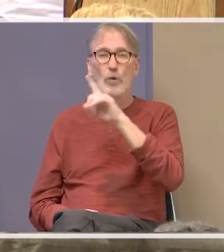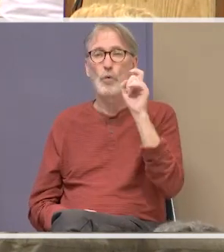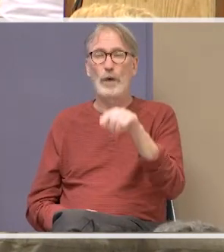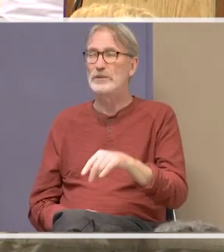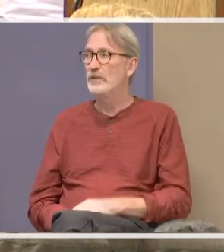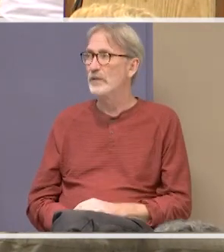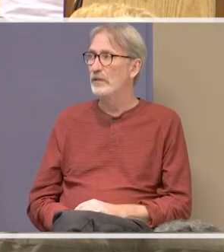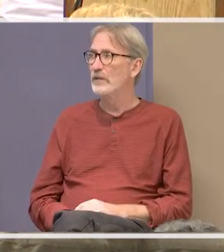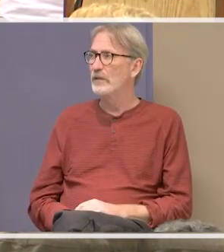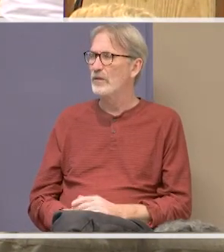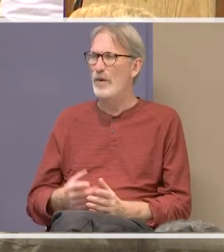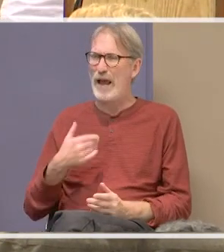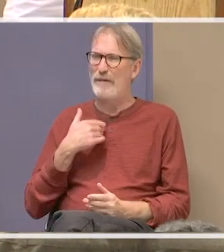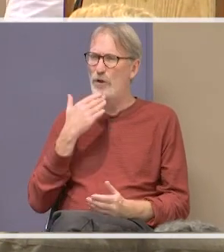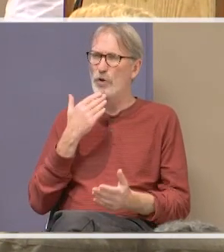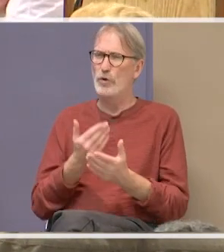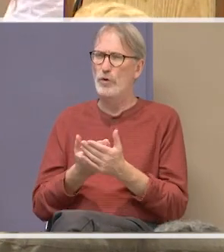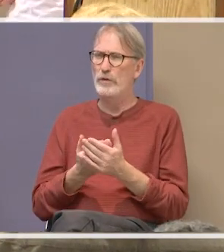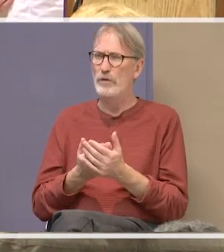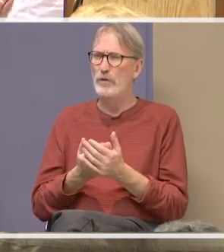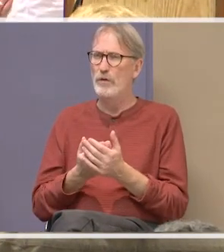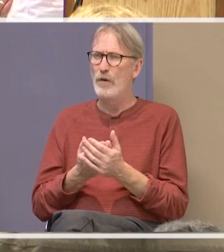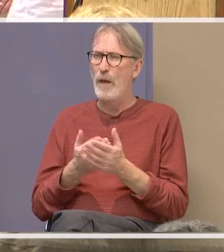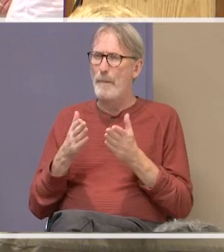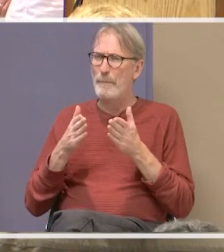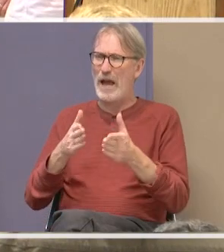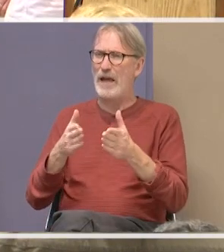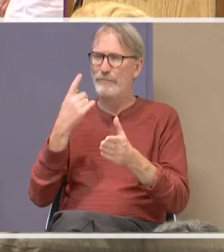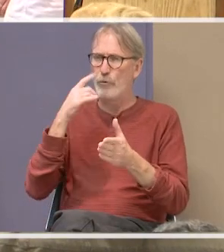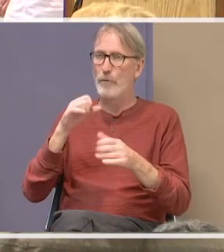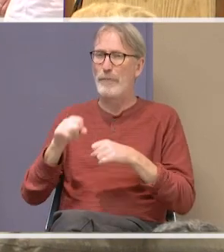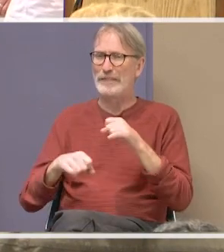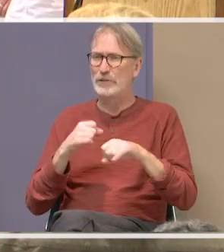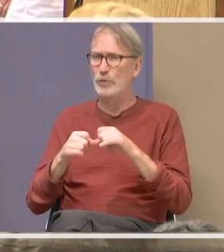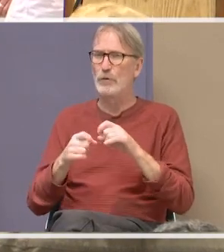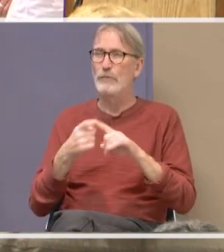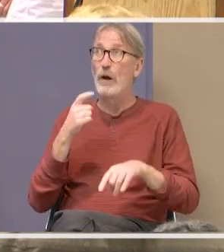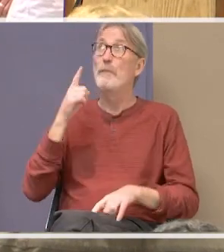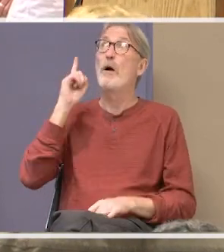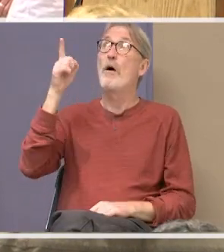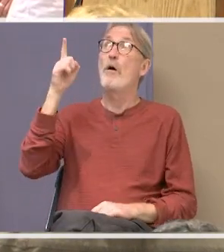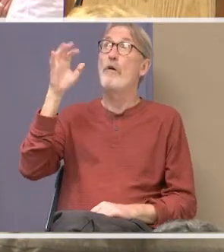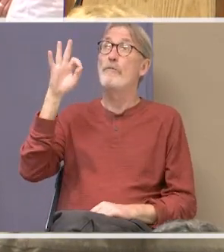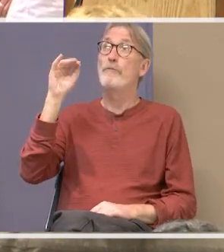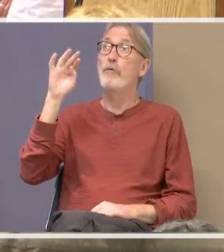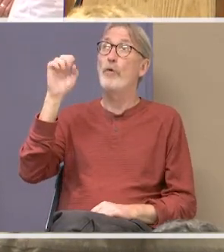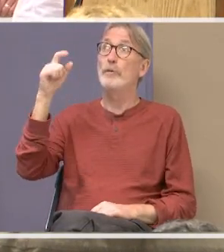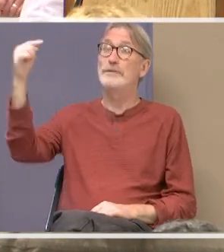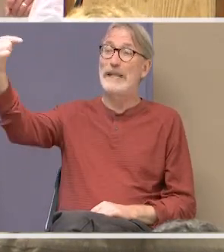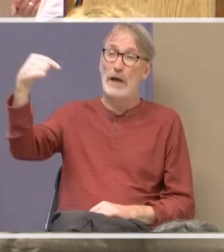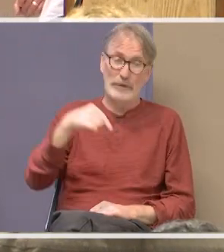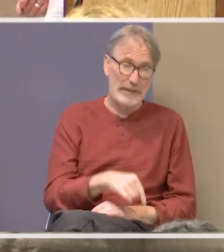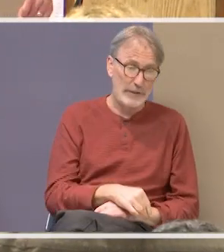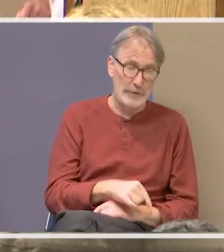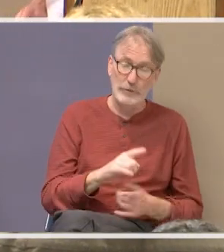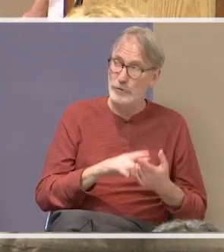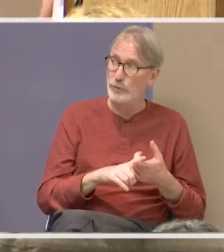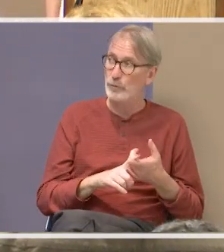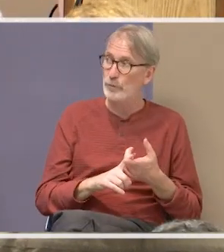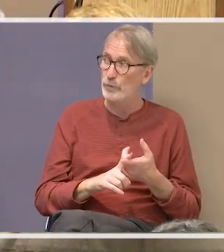there a good path for a cyclist coming from Forbes inbound to get onto